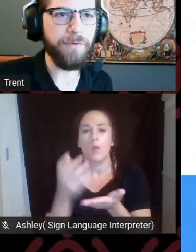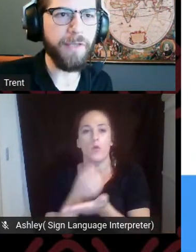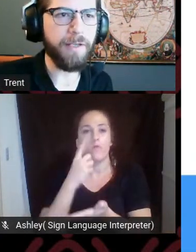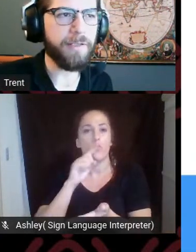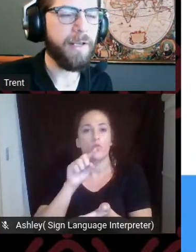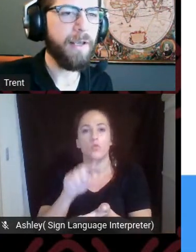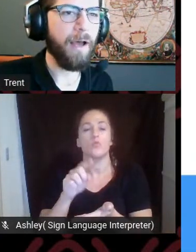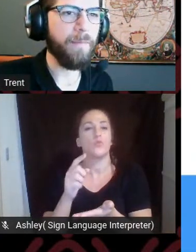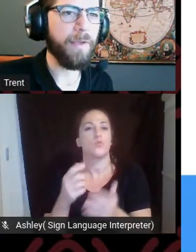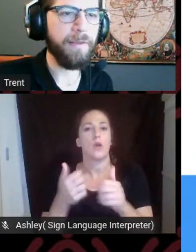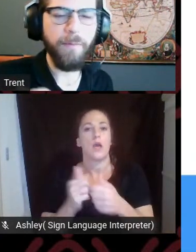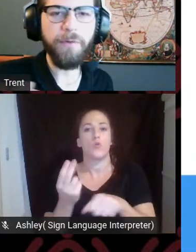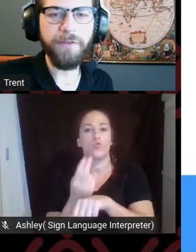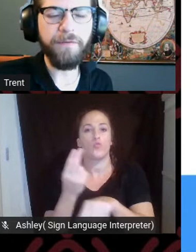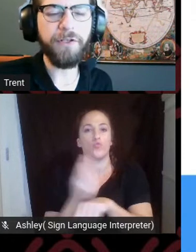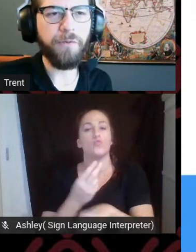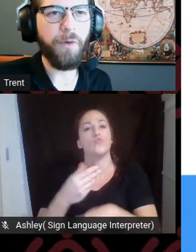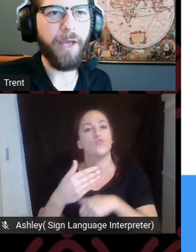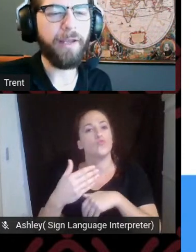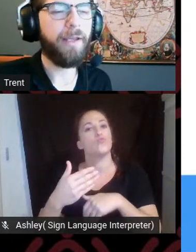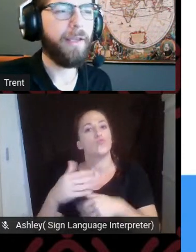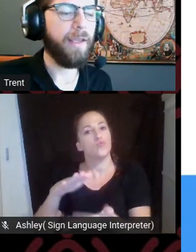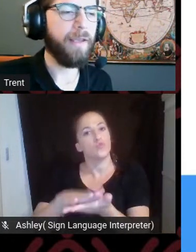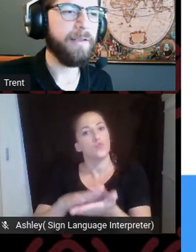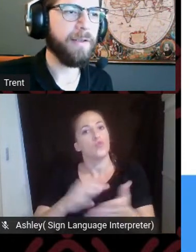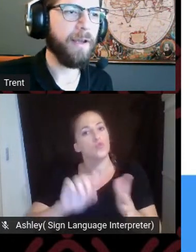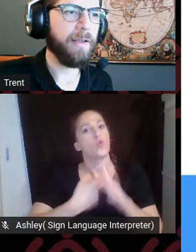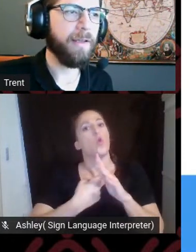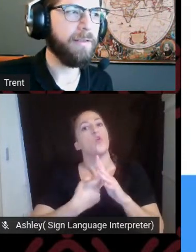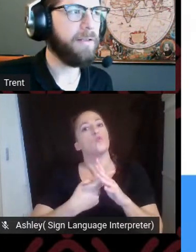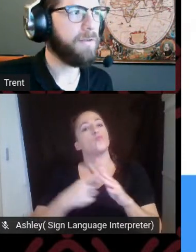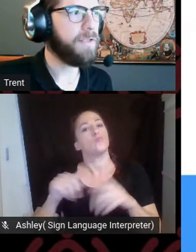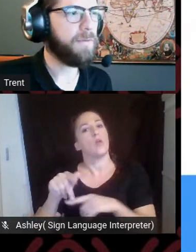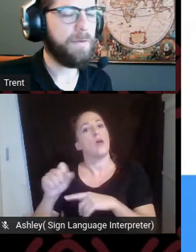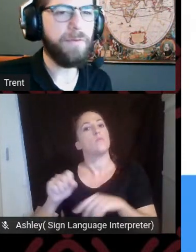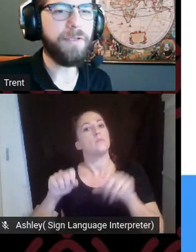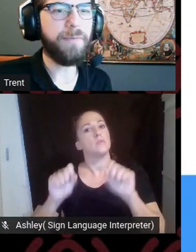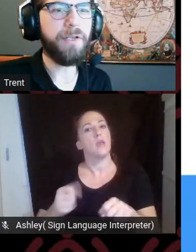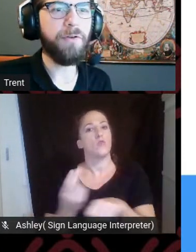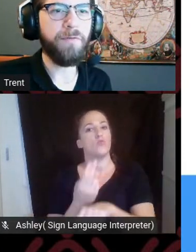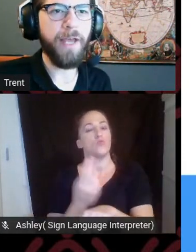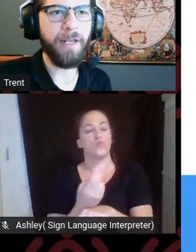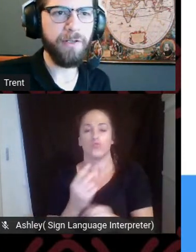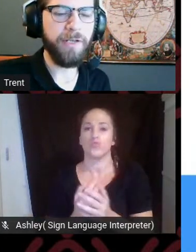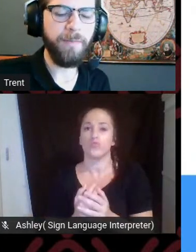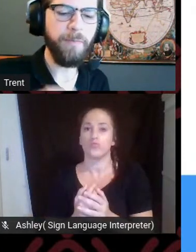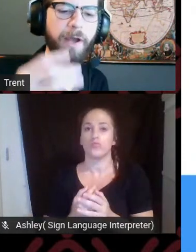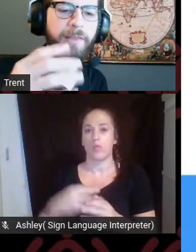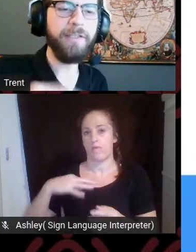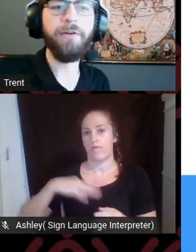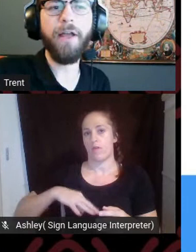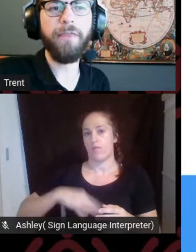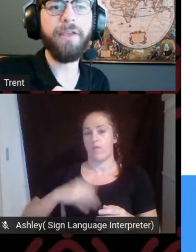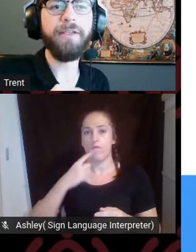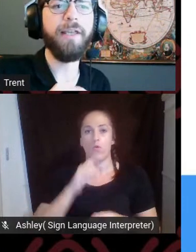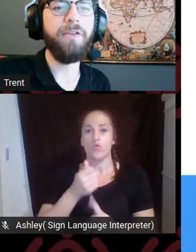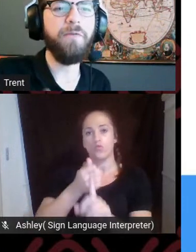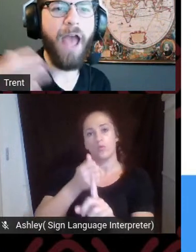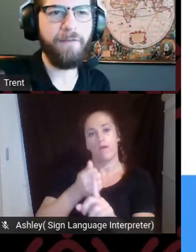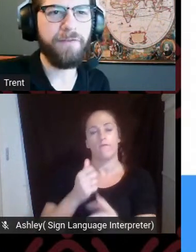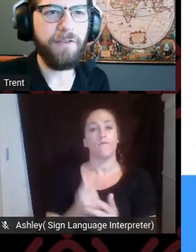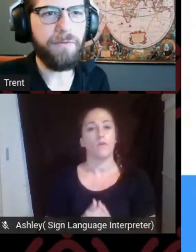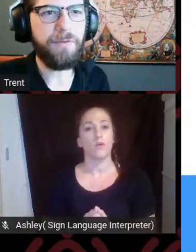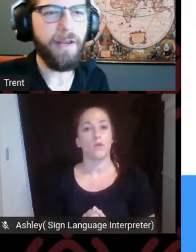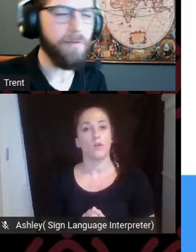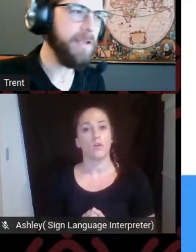how to use things at the most efficient way. And you know, just use them to your advantage. Keep in mind, these are not things that